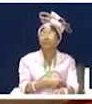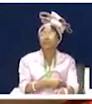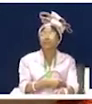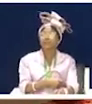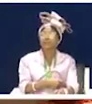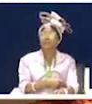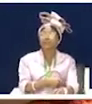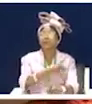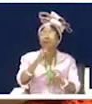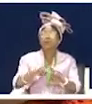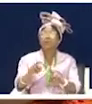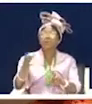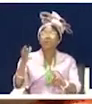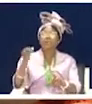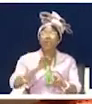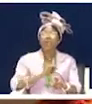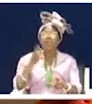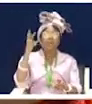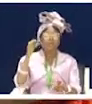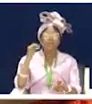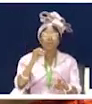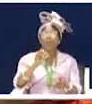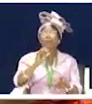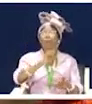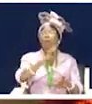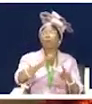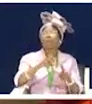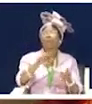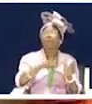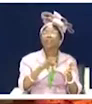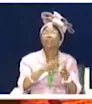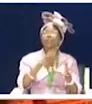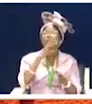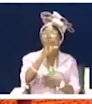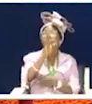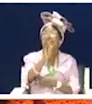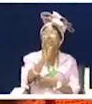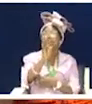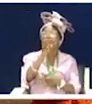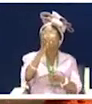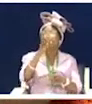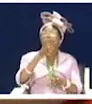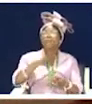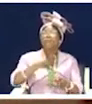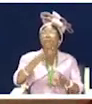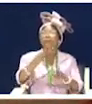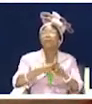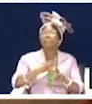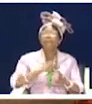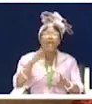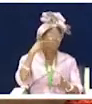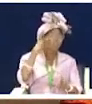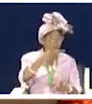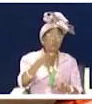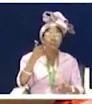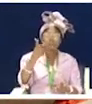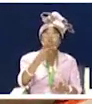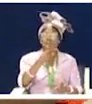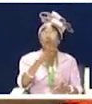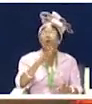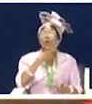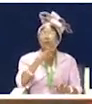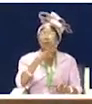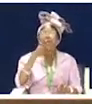And when I was my pregnant was 7 months old, I saw our daddy in the Lord and our mom in the Lord. They prayed for me